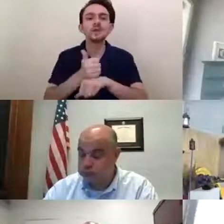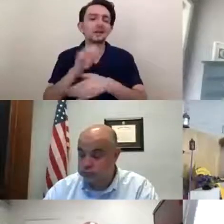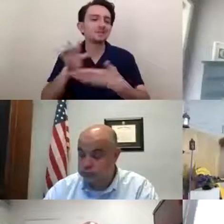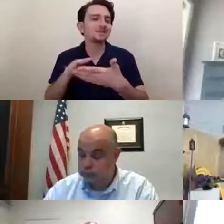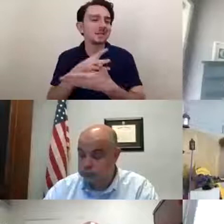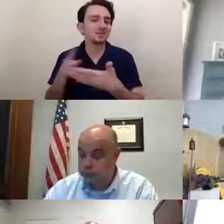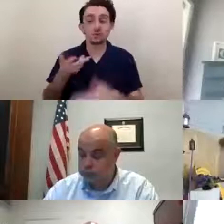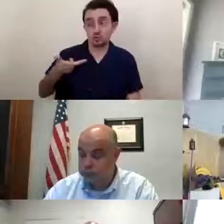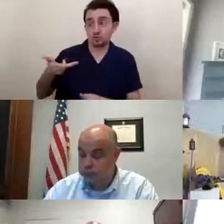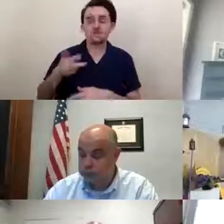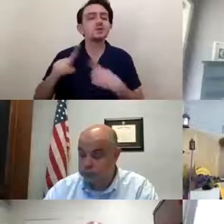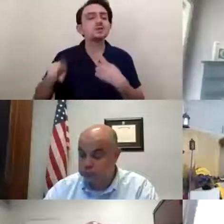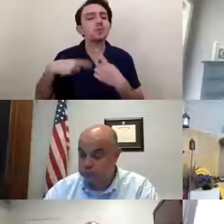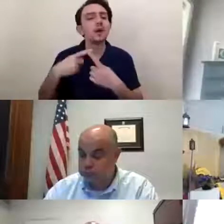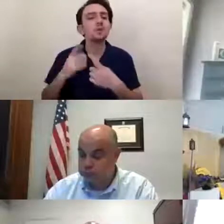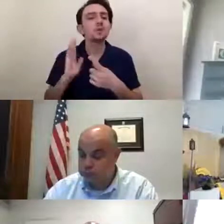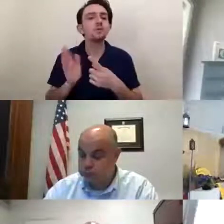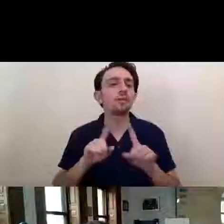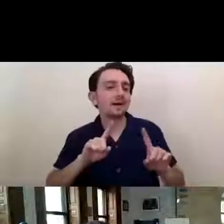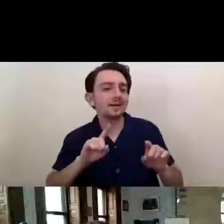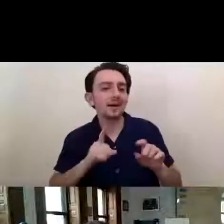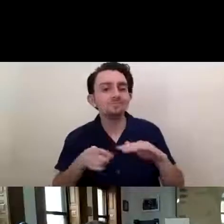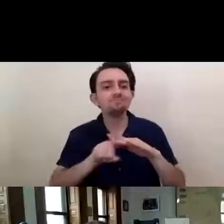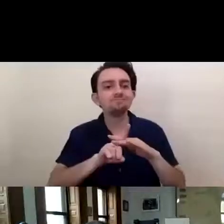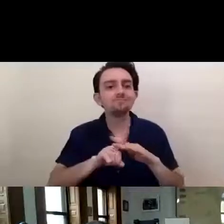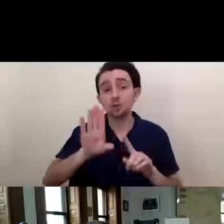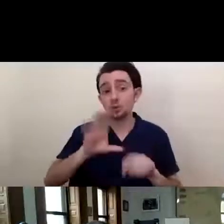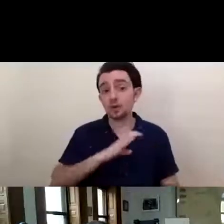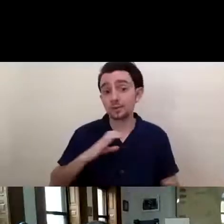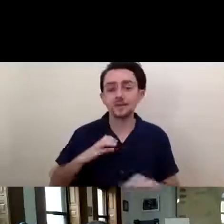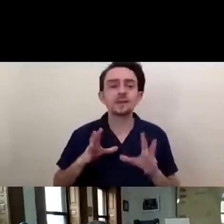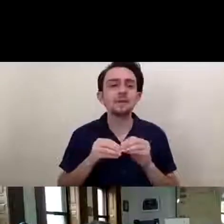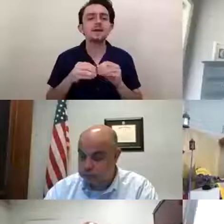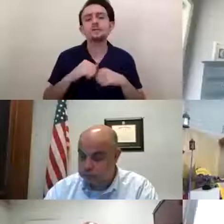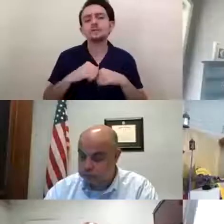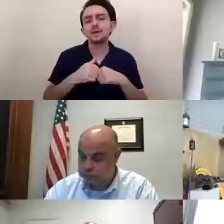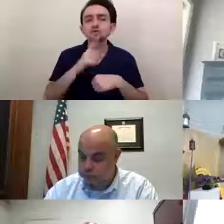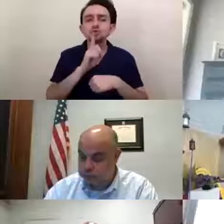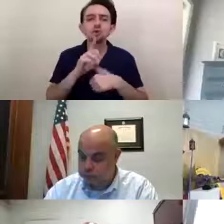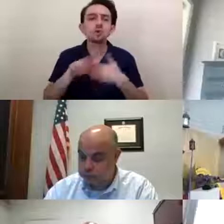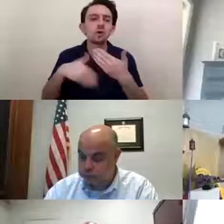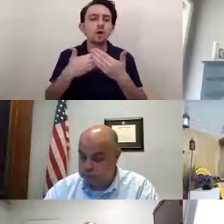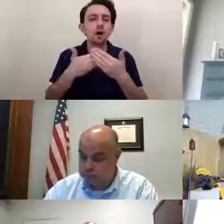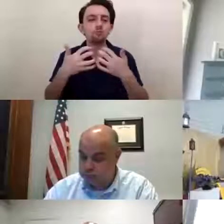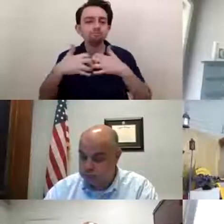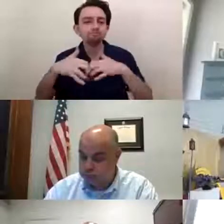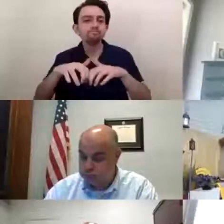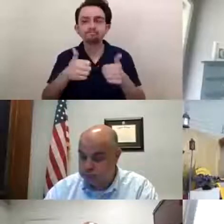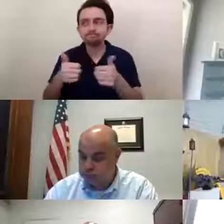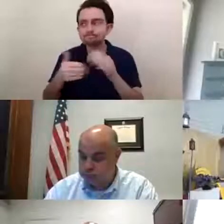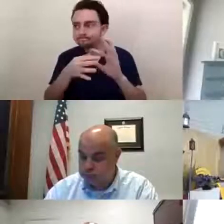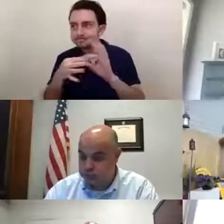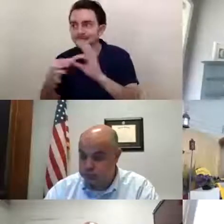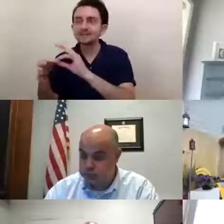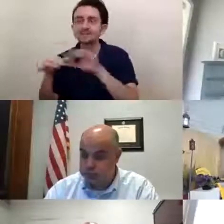attending your committee meetings as well, just so we're all on the same wavelength and connected as things move forward. So that's the 2 cents I want to